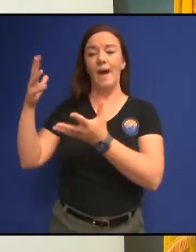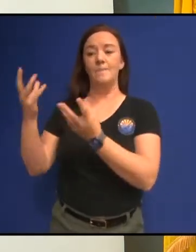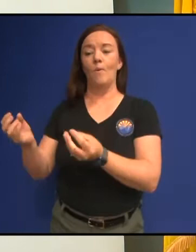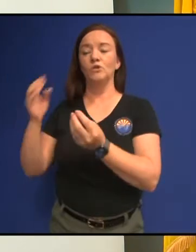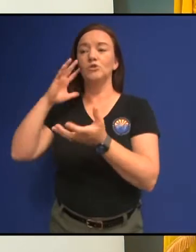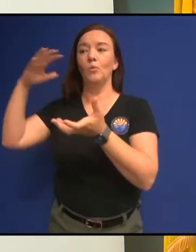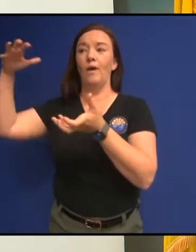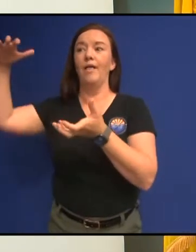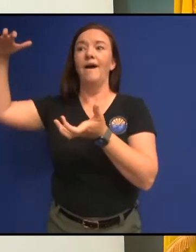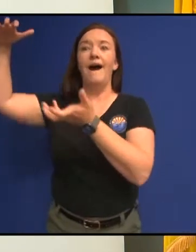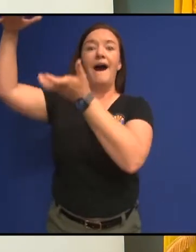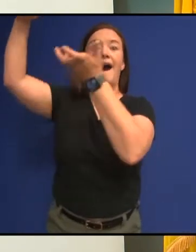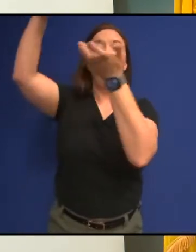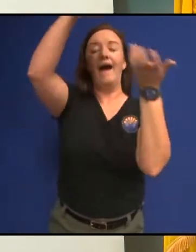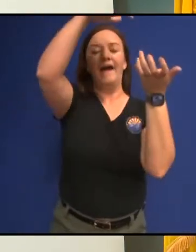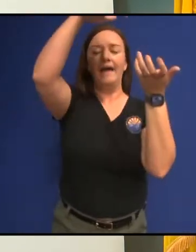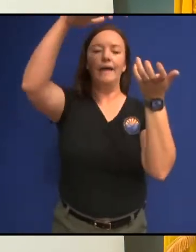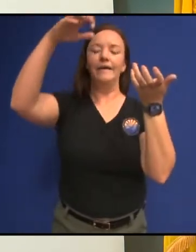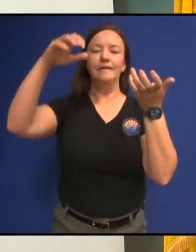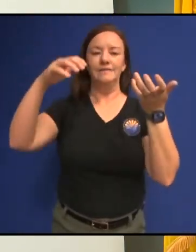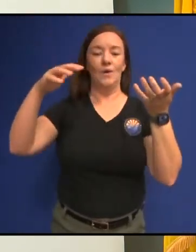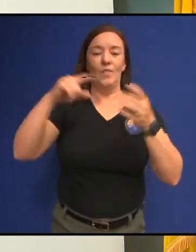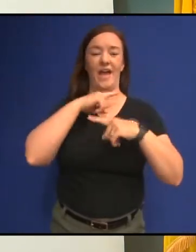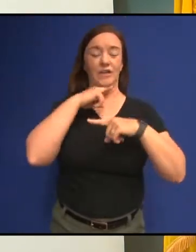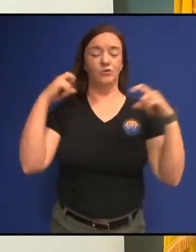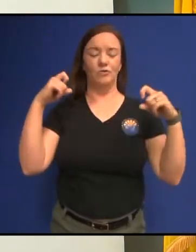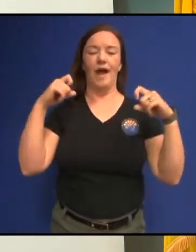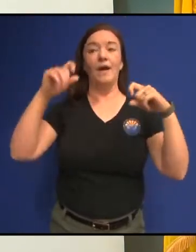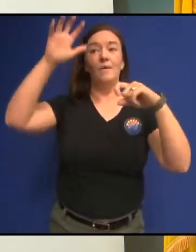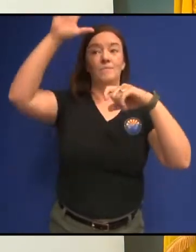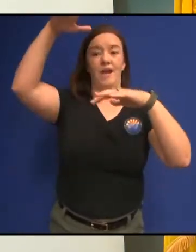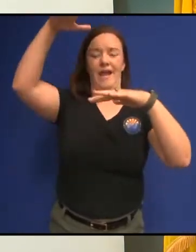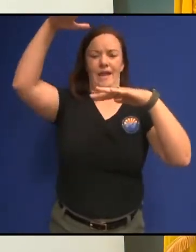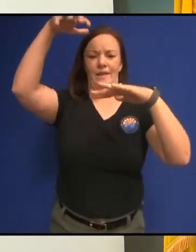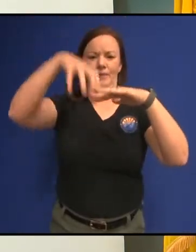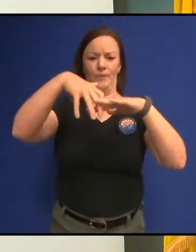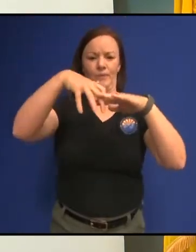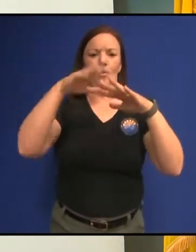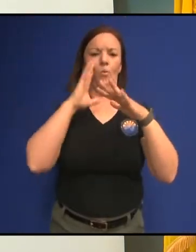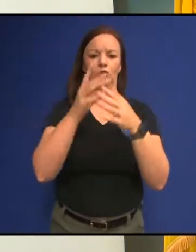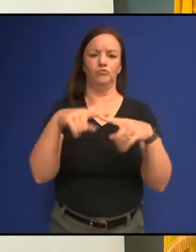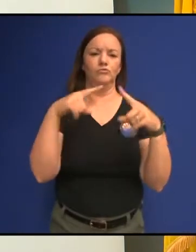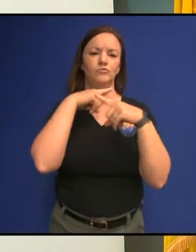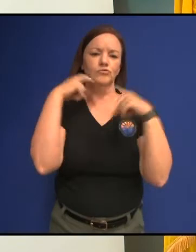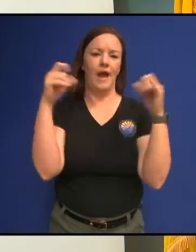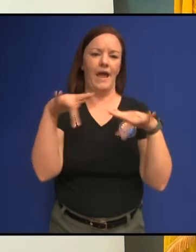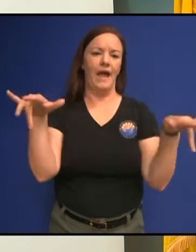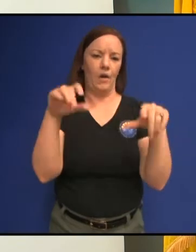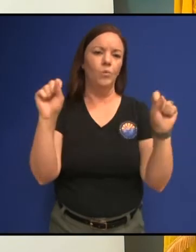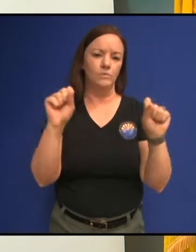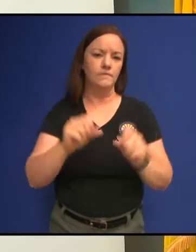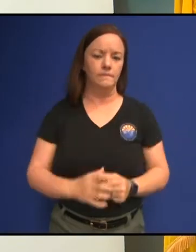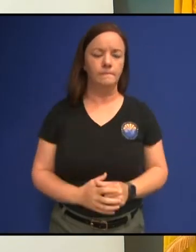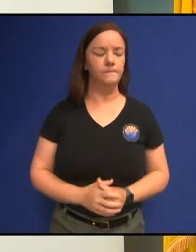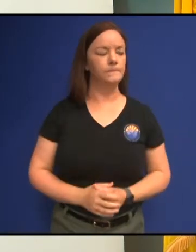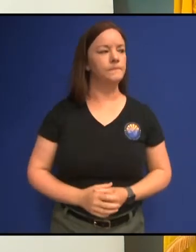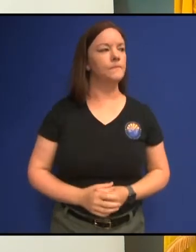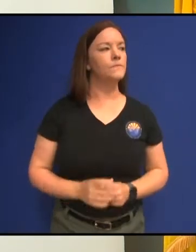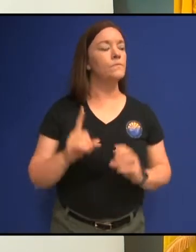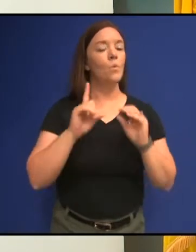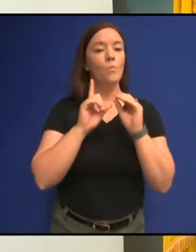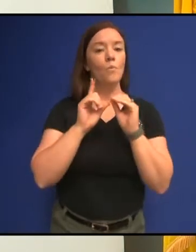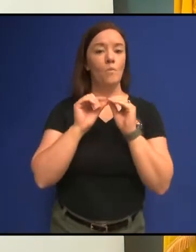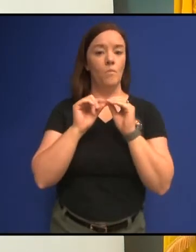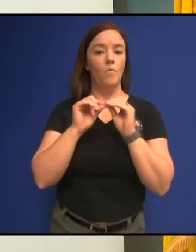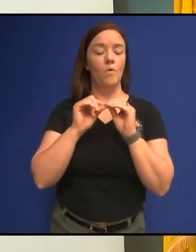going to have a good chance to rain through that dry layer. It will just dry out. So we'll go one more here, and something that I want to bring your attention